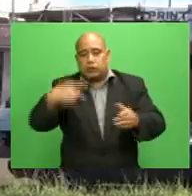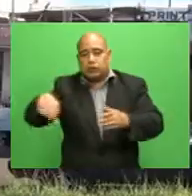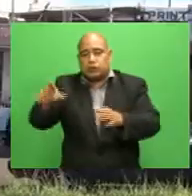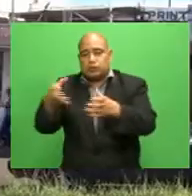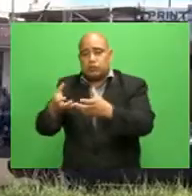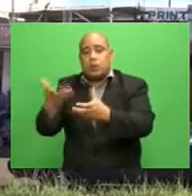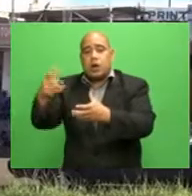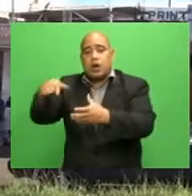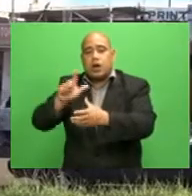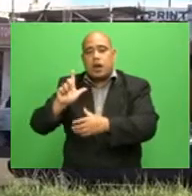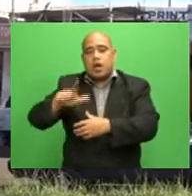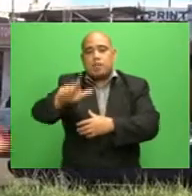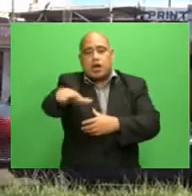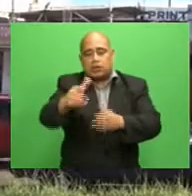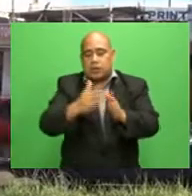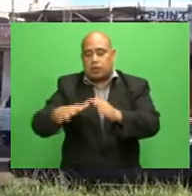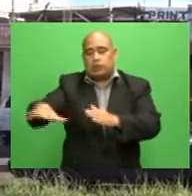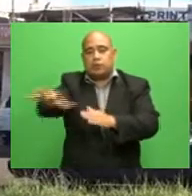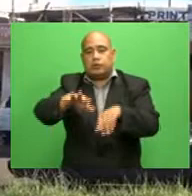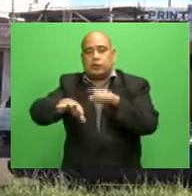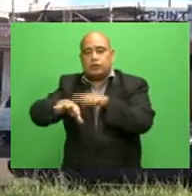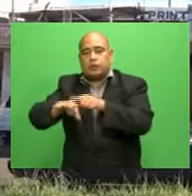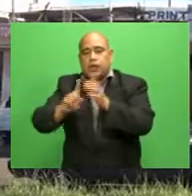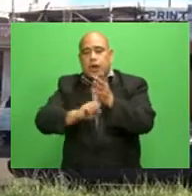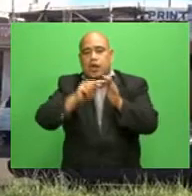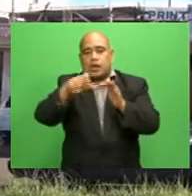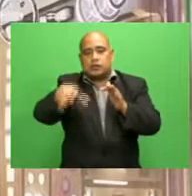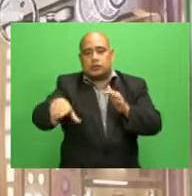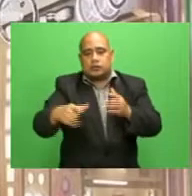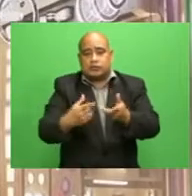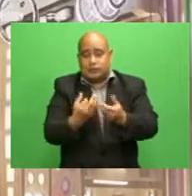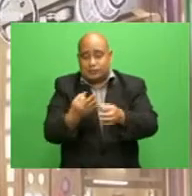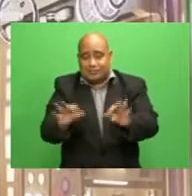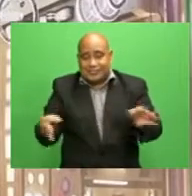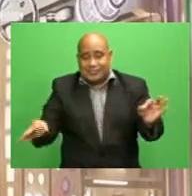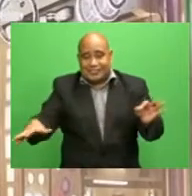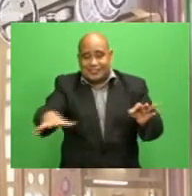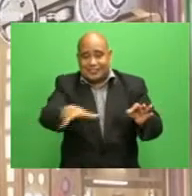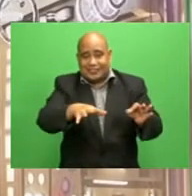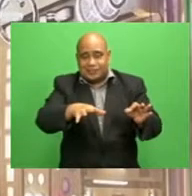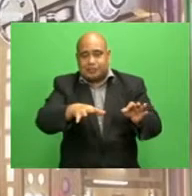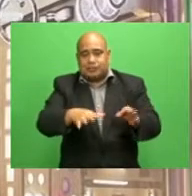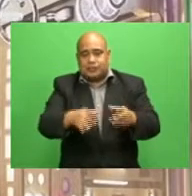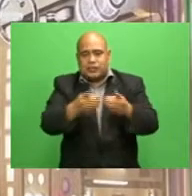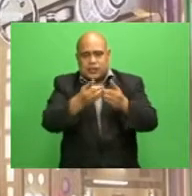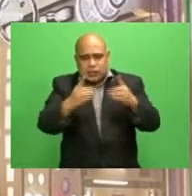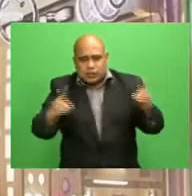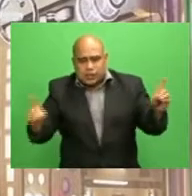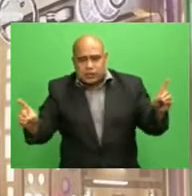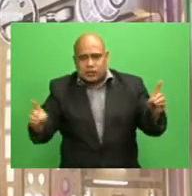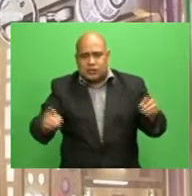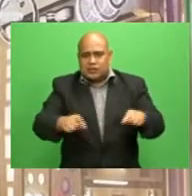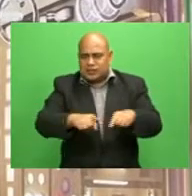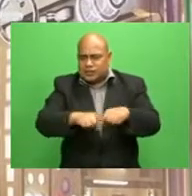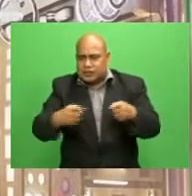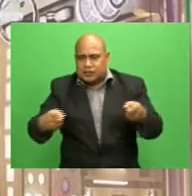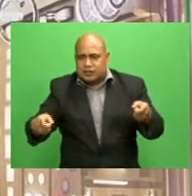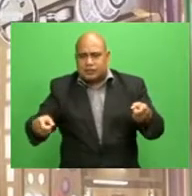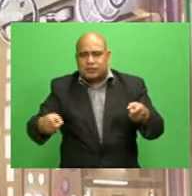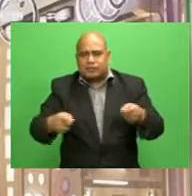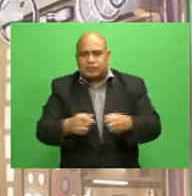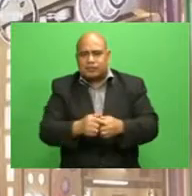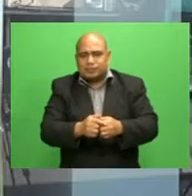which sells LED lighting, office furniture and wall decor, among other things, says the demand for their lighting took them